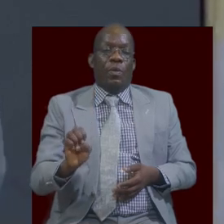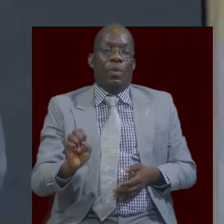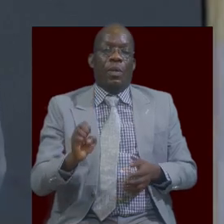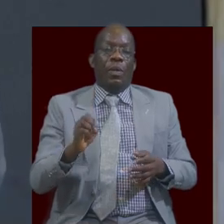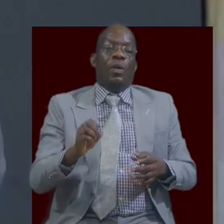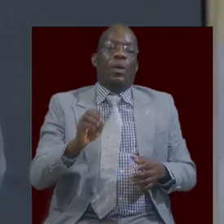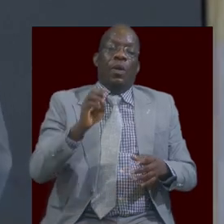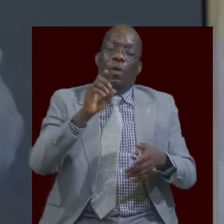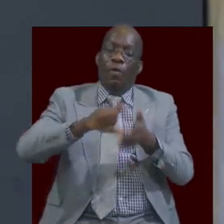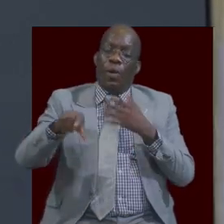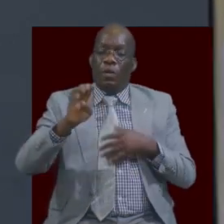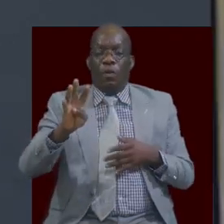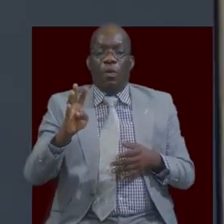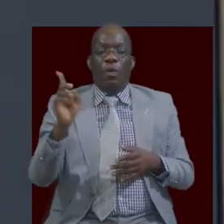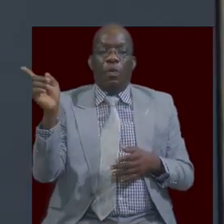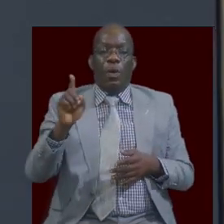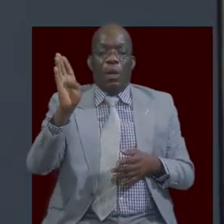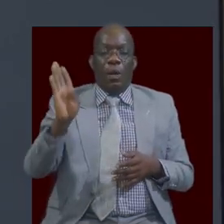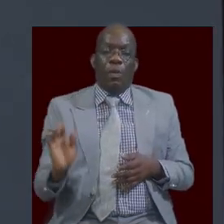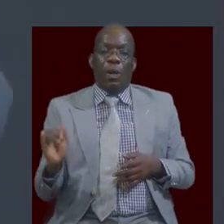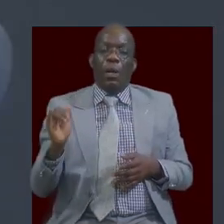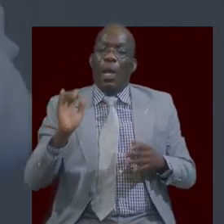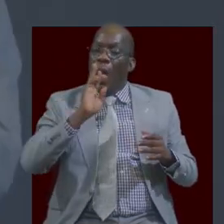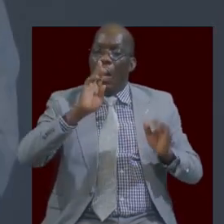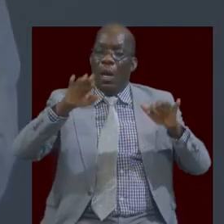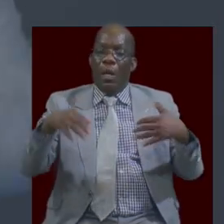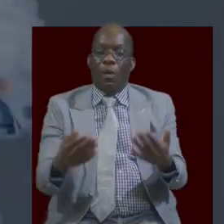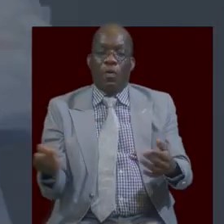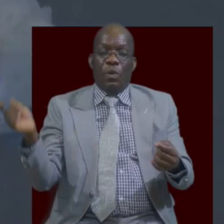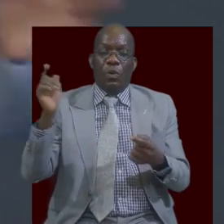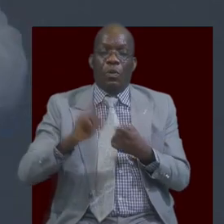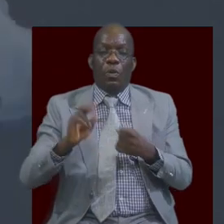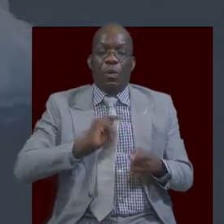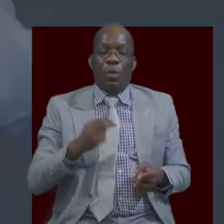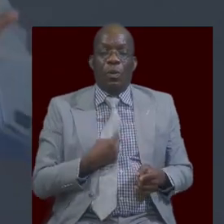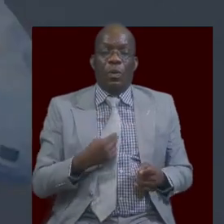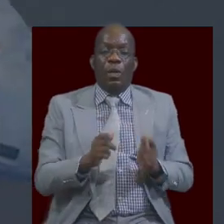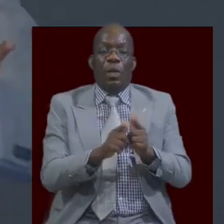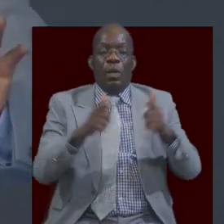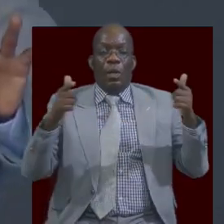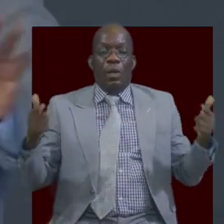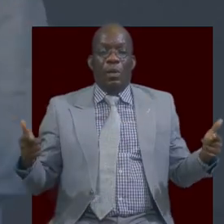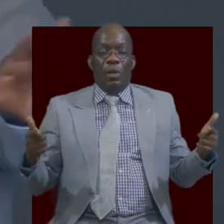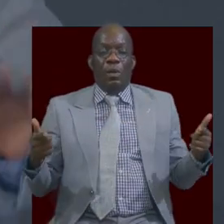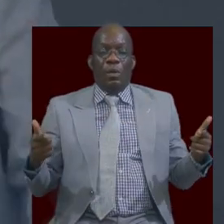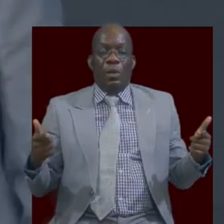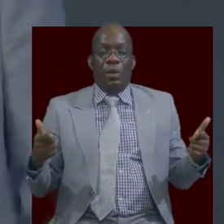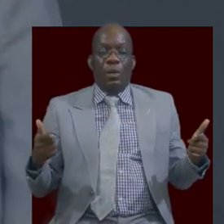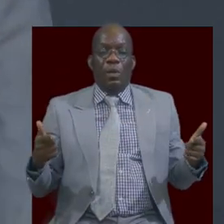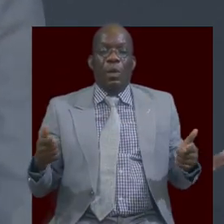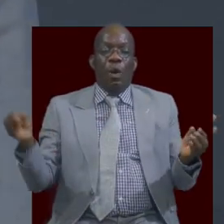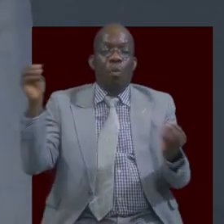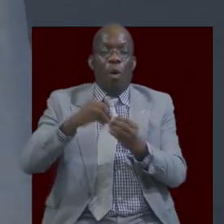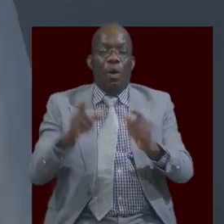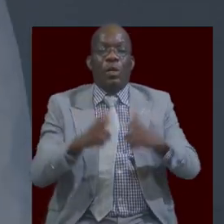whereby are given unto us exceeding great and